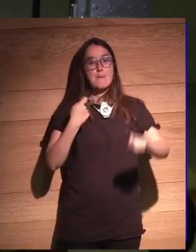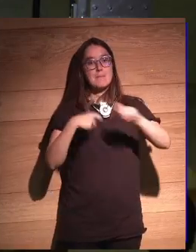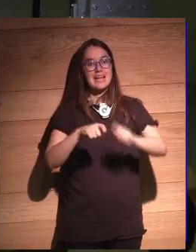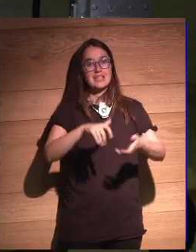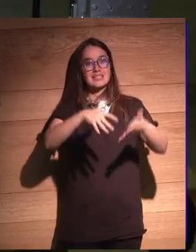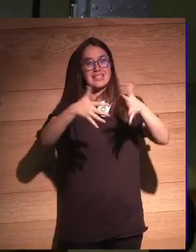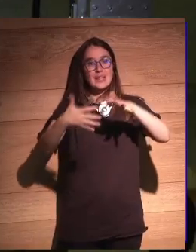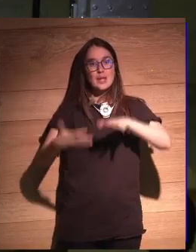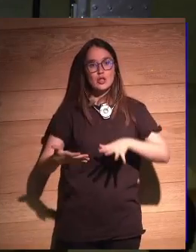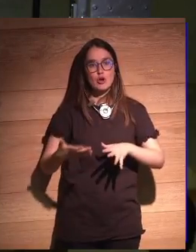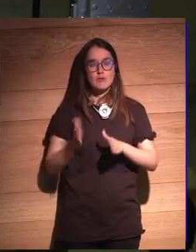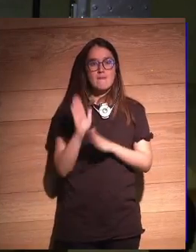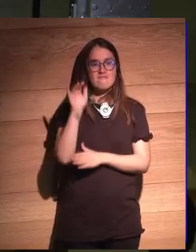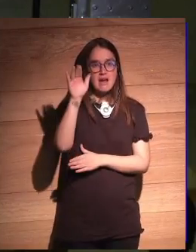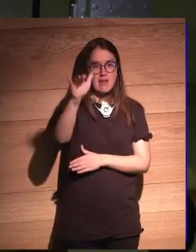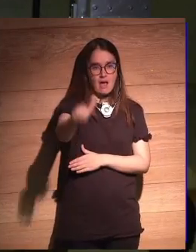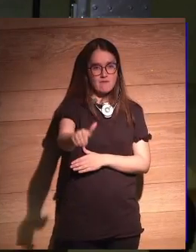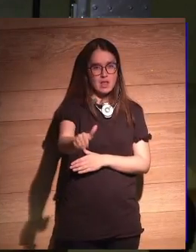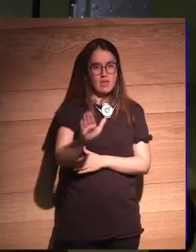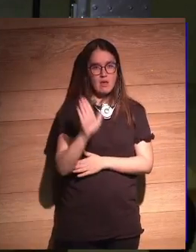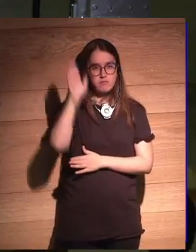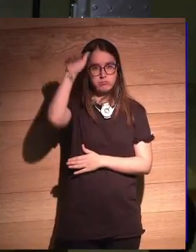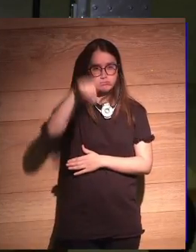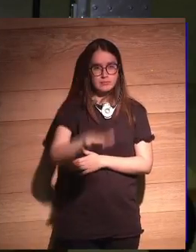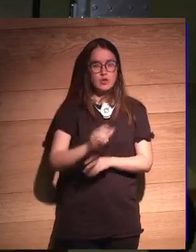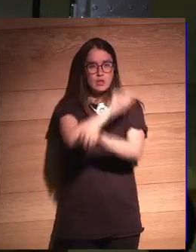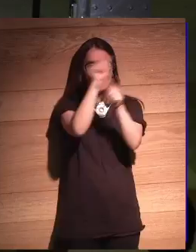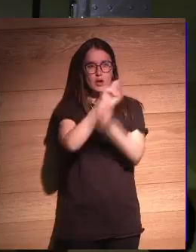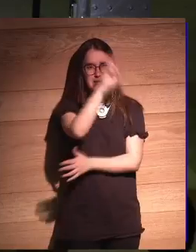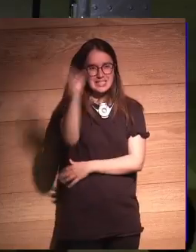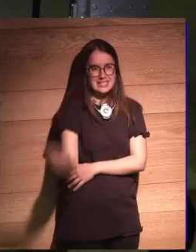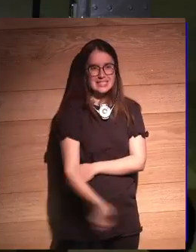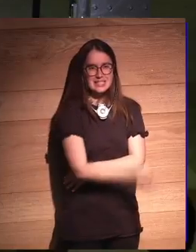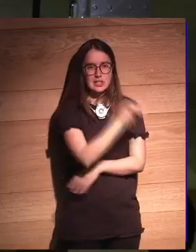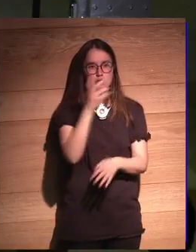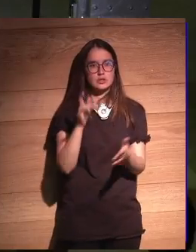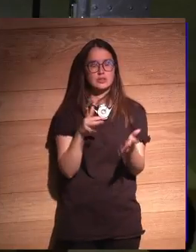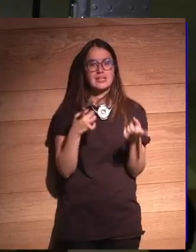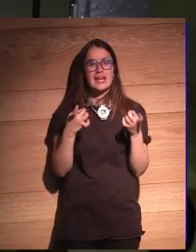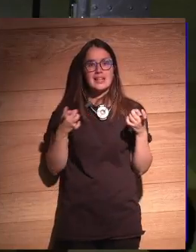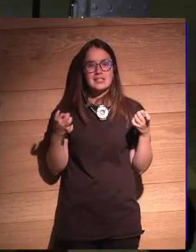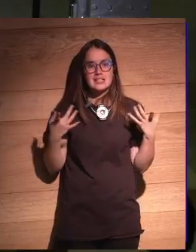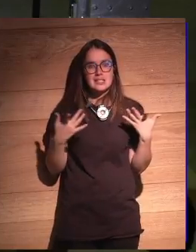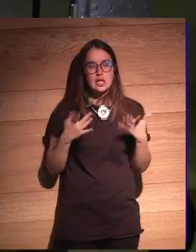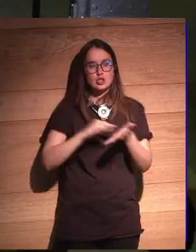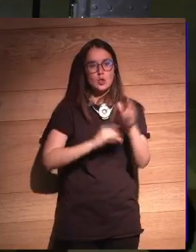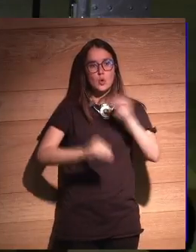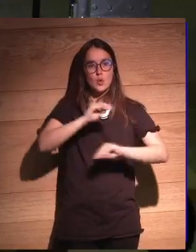falls and takes a different shape and acquires a different extent in different times and places.